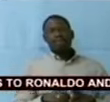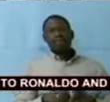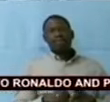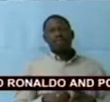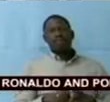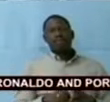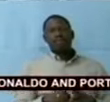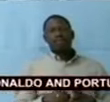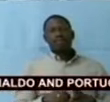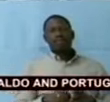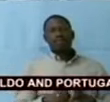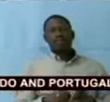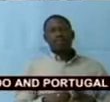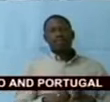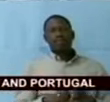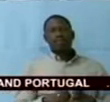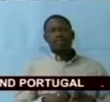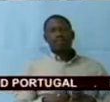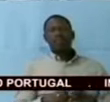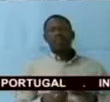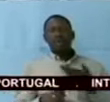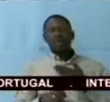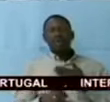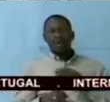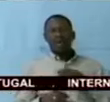I had the personal experience myself.